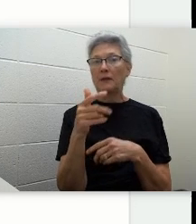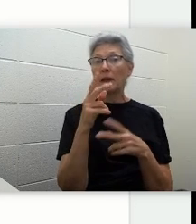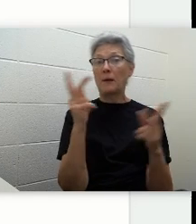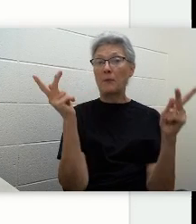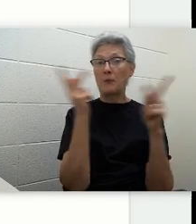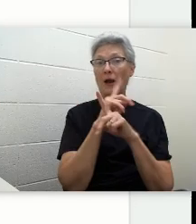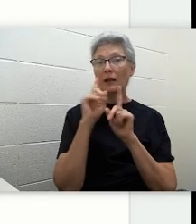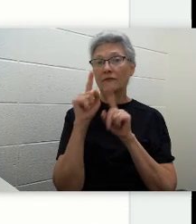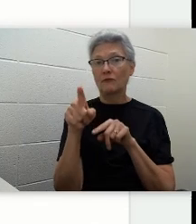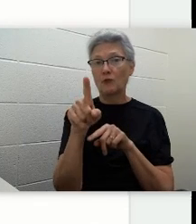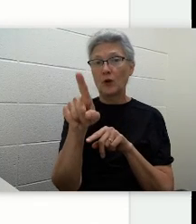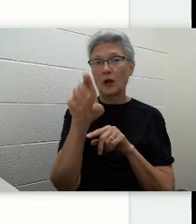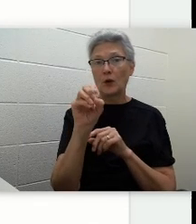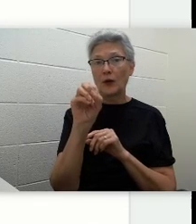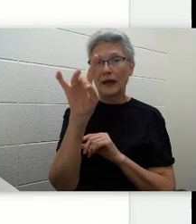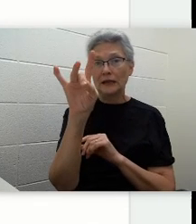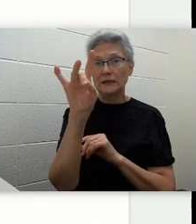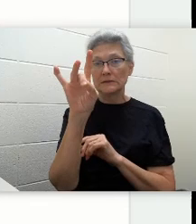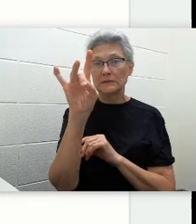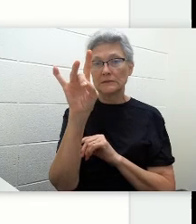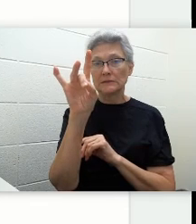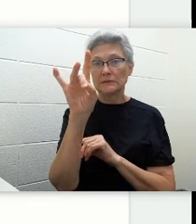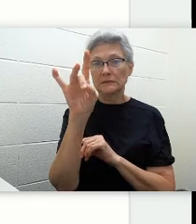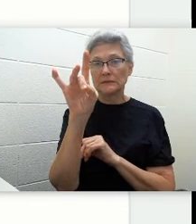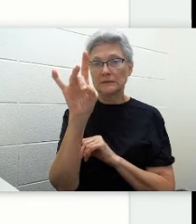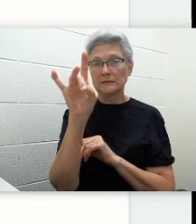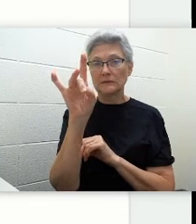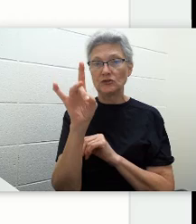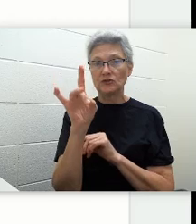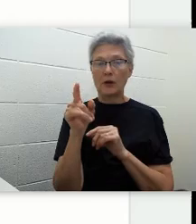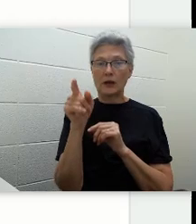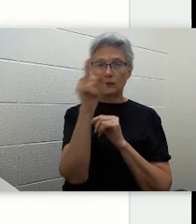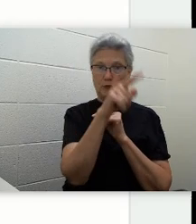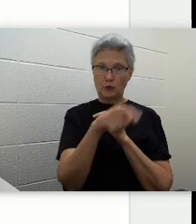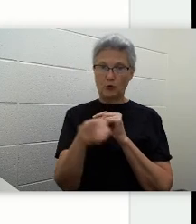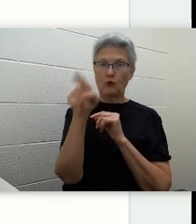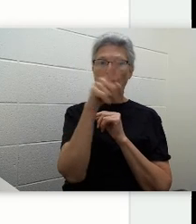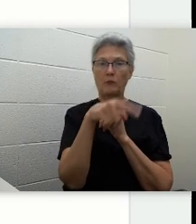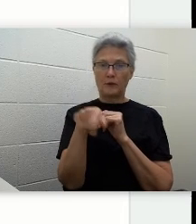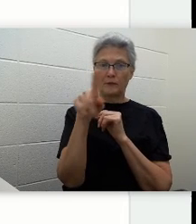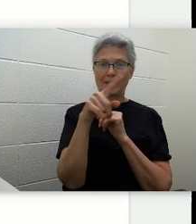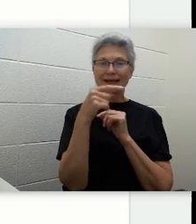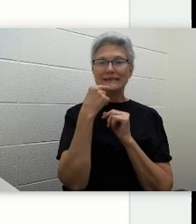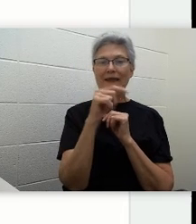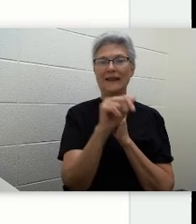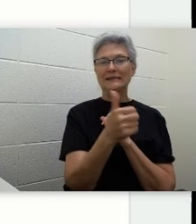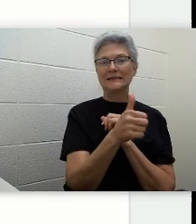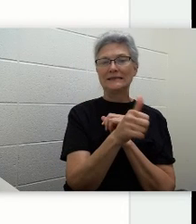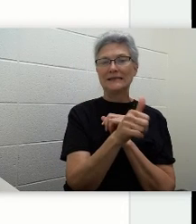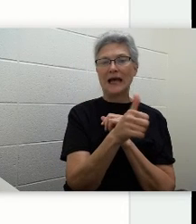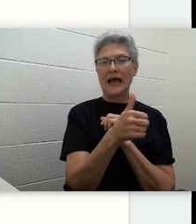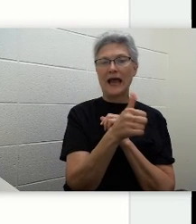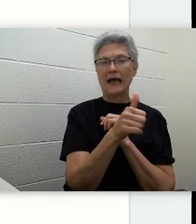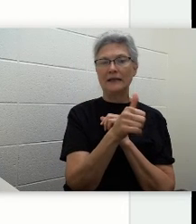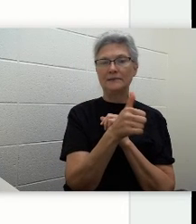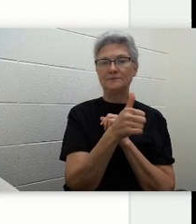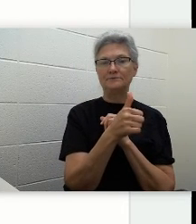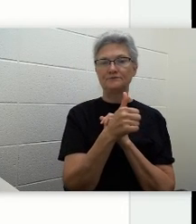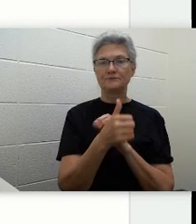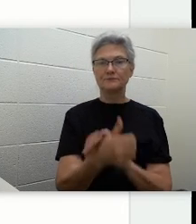of 108. So I could, rope these up here, you guys, and say that it turns into